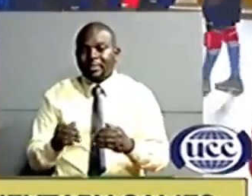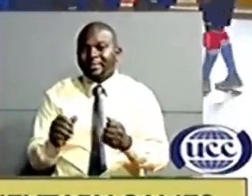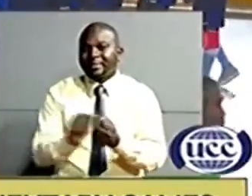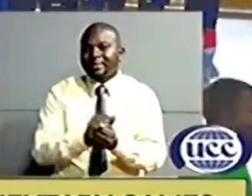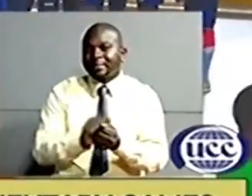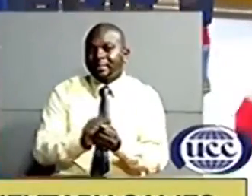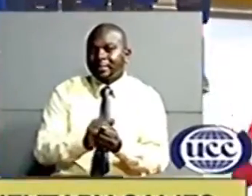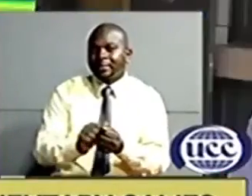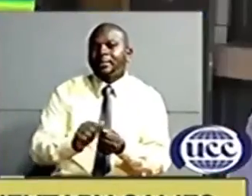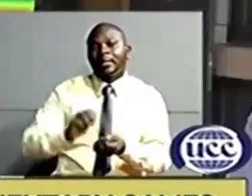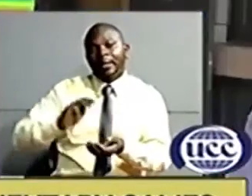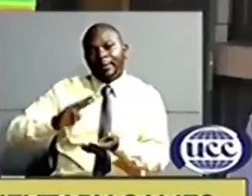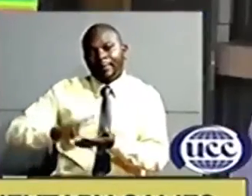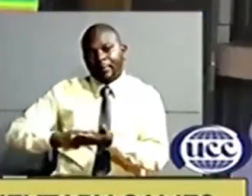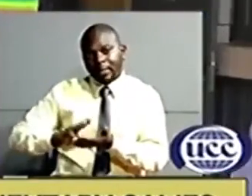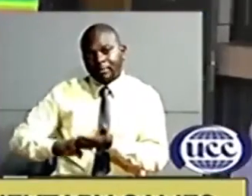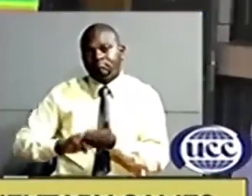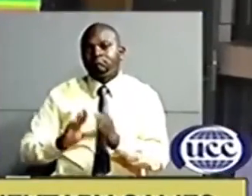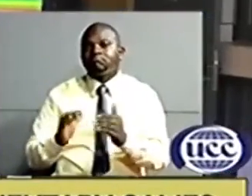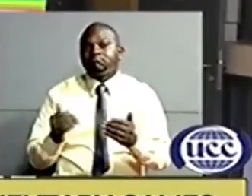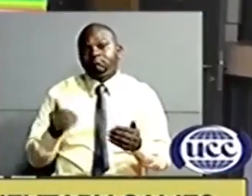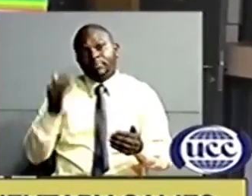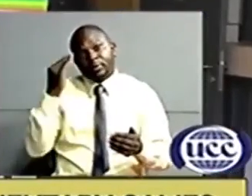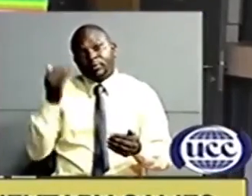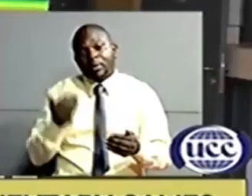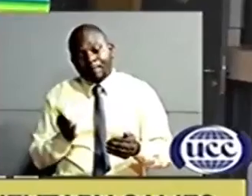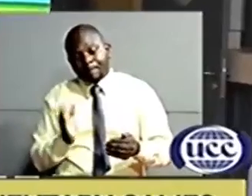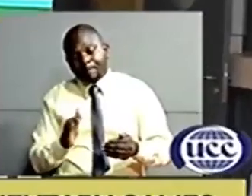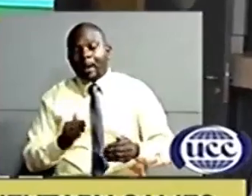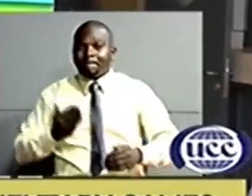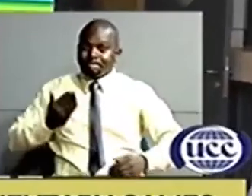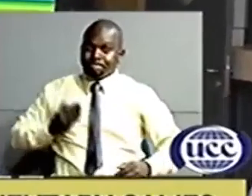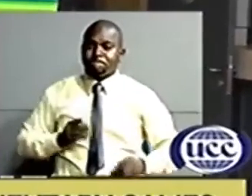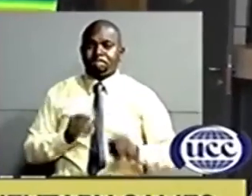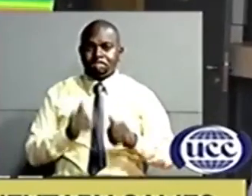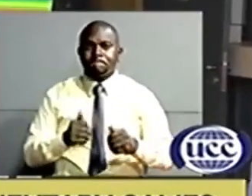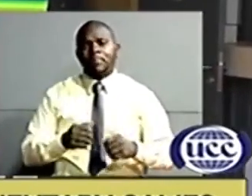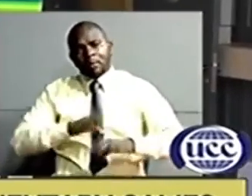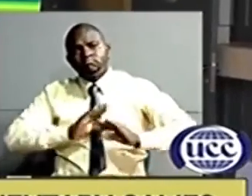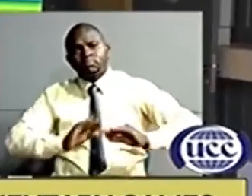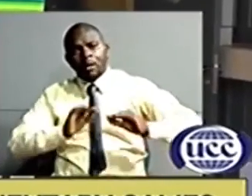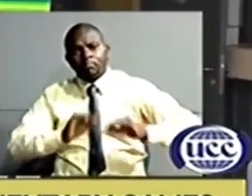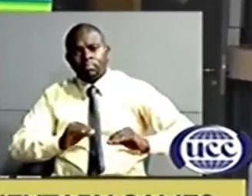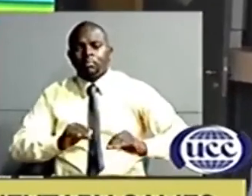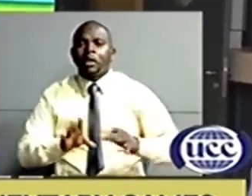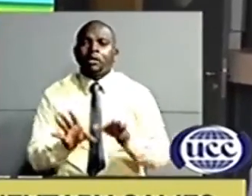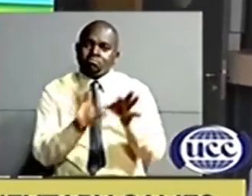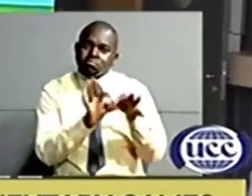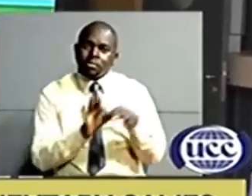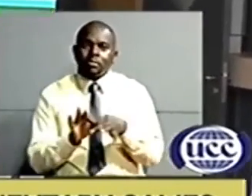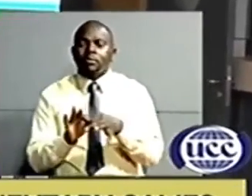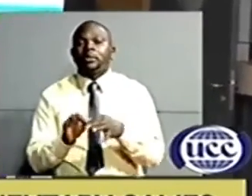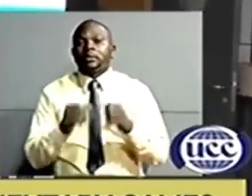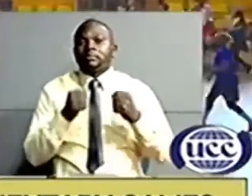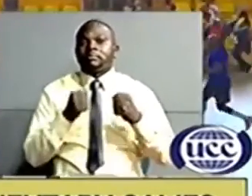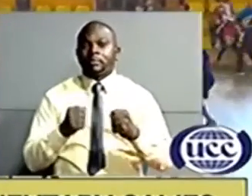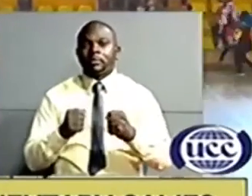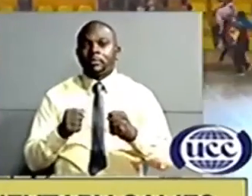and then Monday. So I know when we get back to our attitude and we train and coordinate the game, we are a stronger